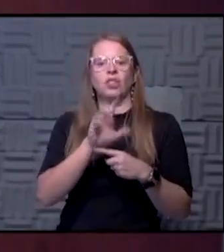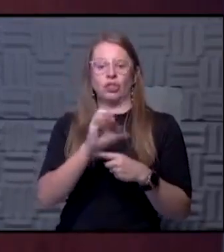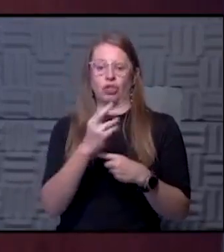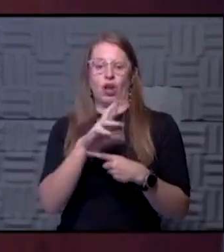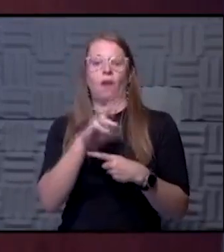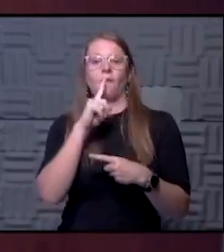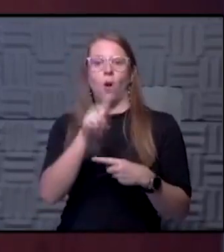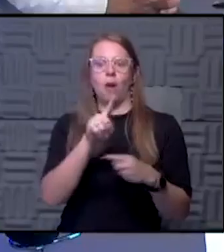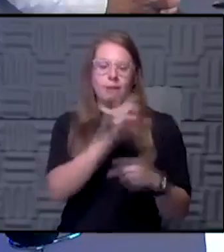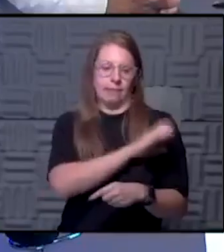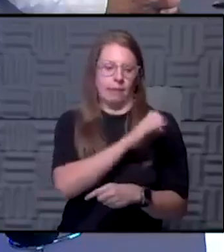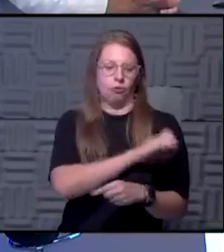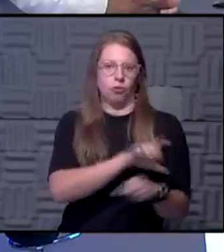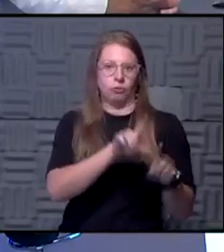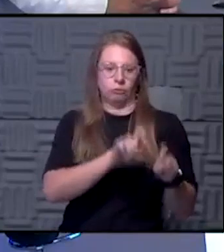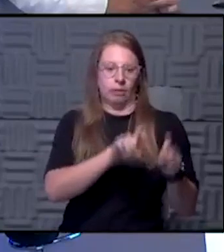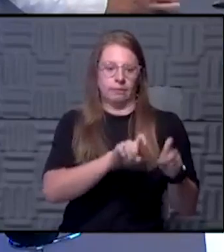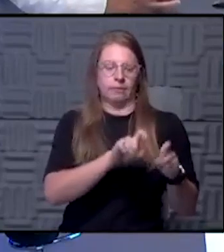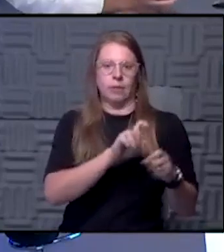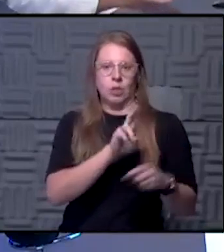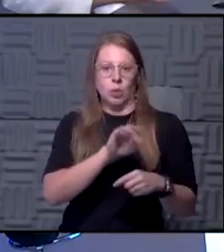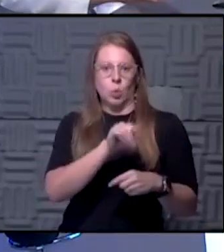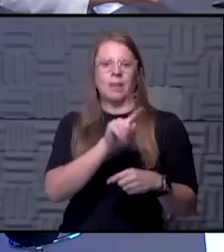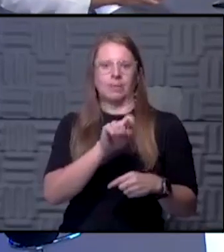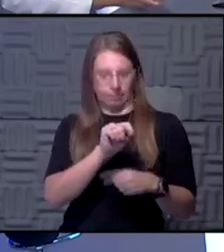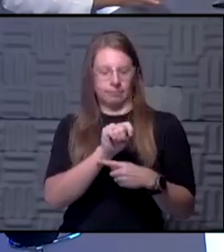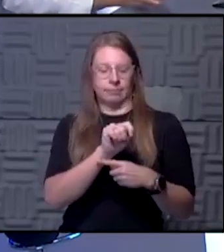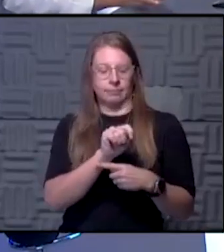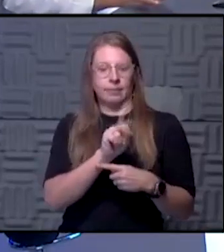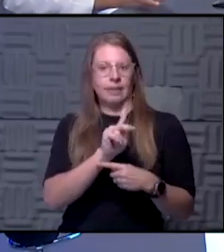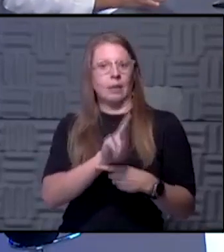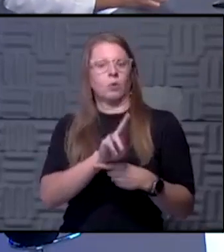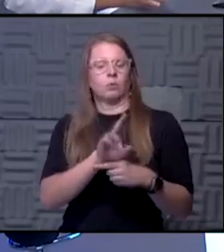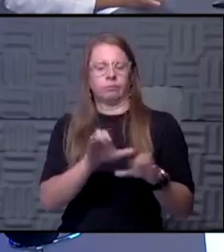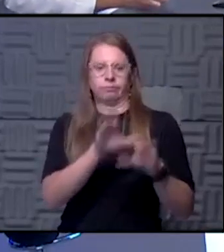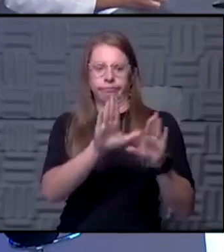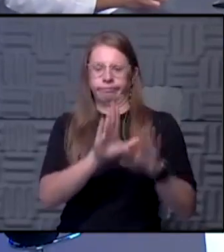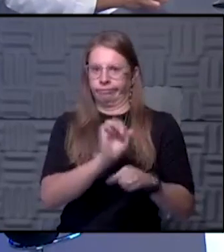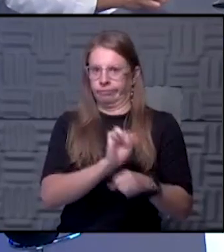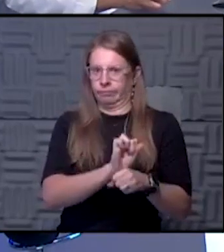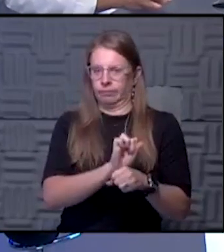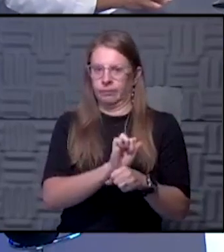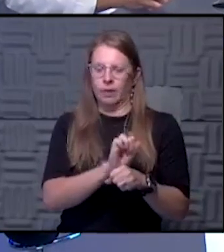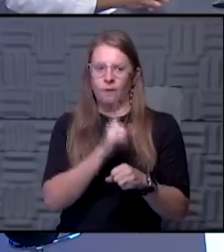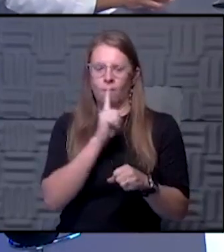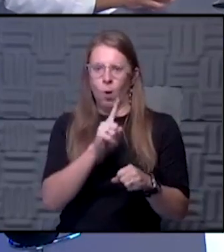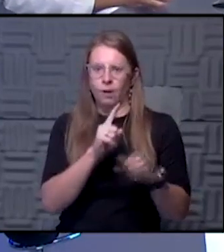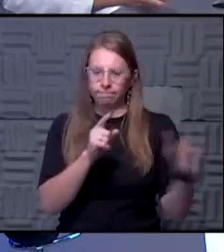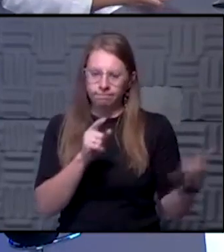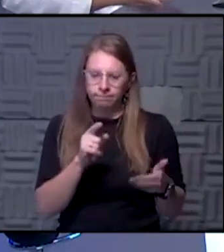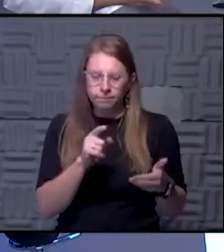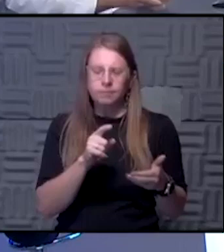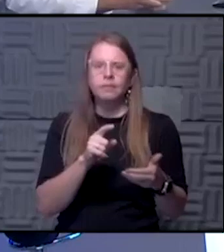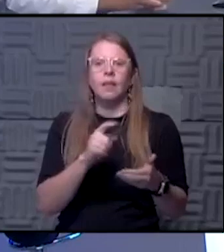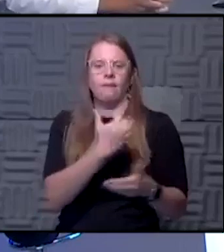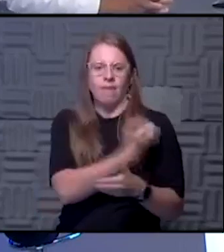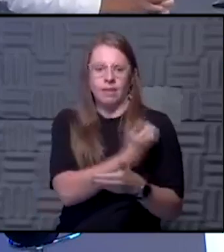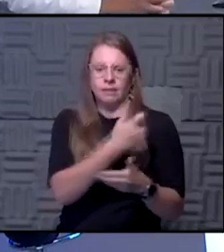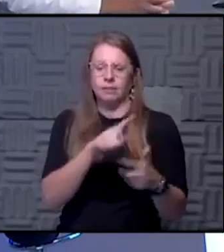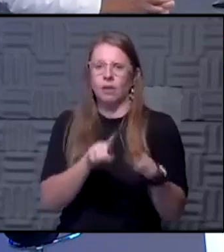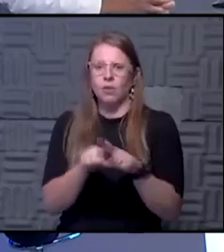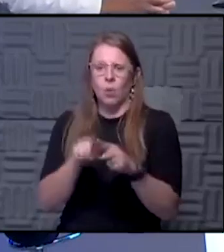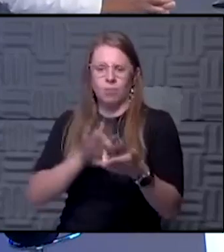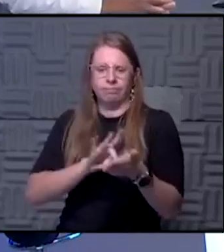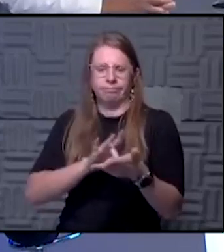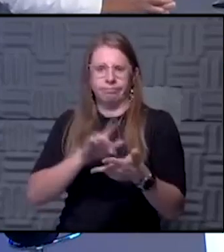unit, and really an important leader at KU, and has done a great job bringing these trials in, the HERO study, a vaccine study, and now a therapeutic